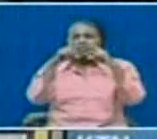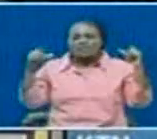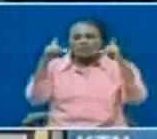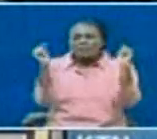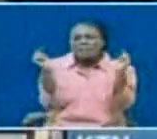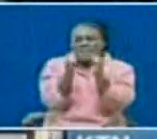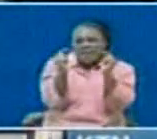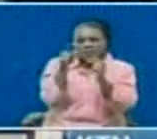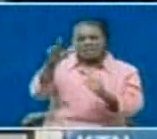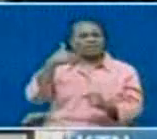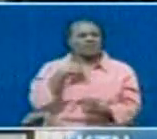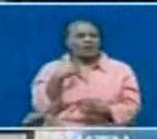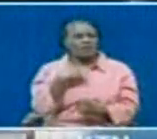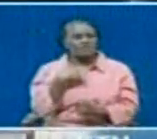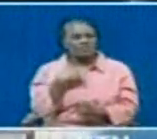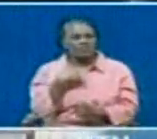she's feeling.